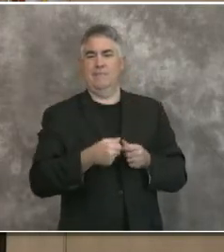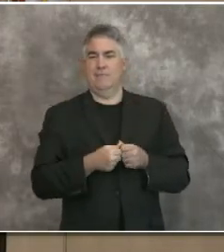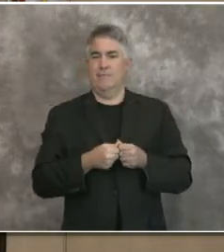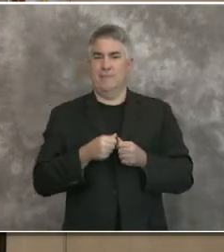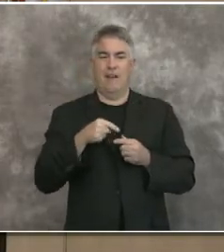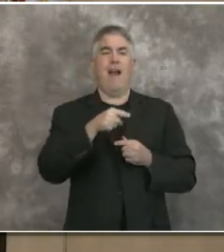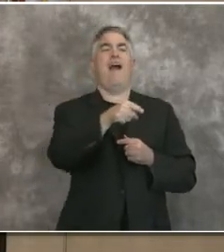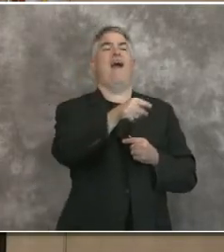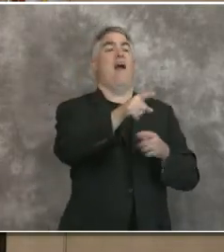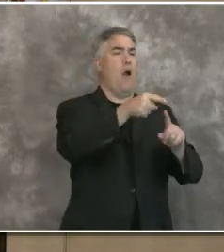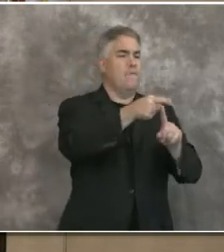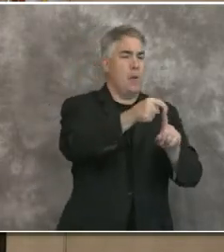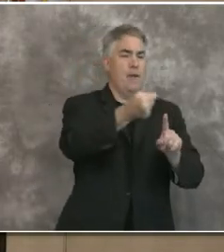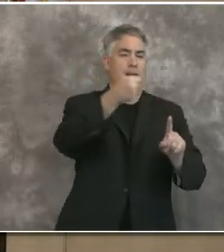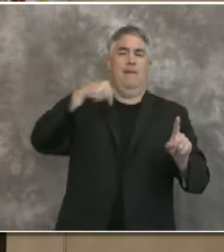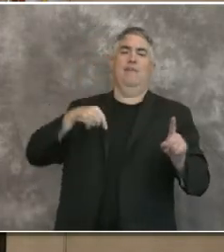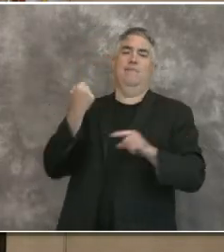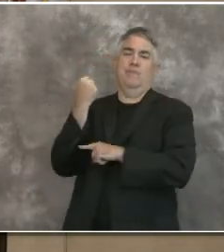Thank you.